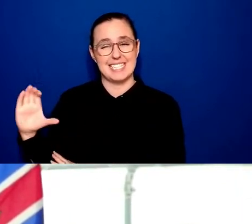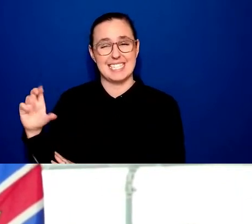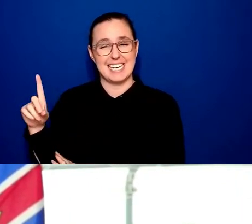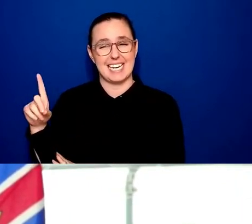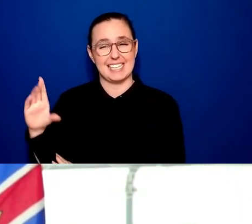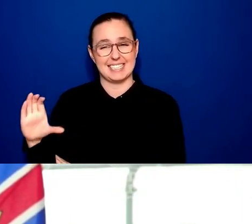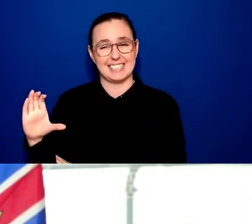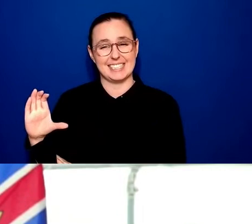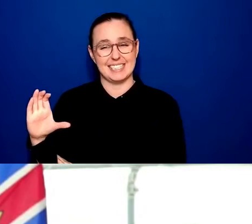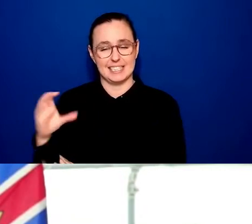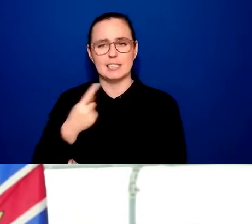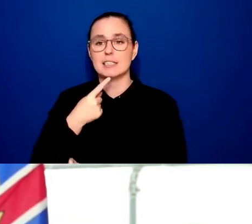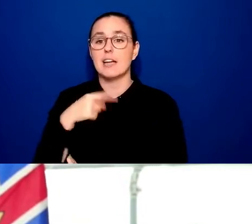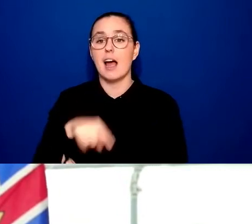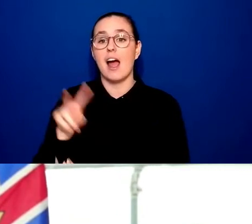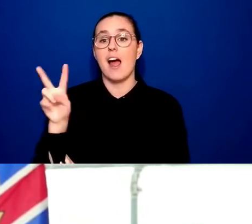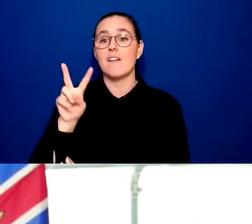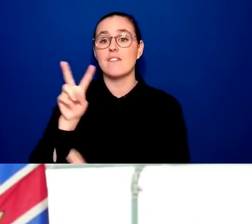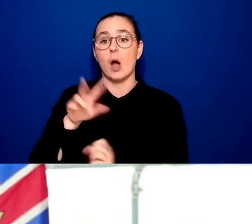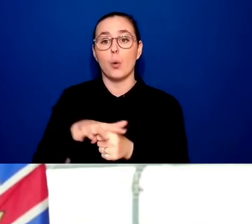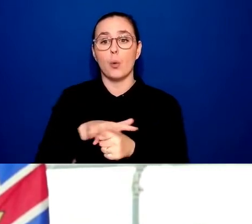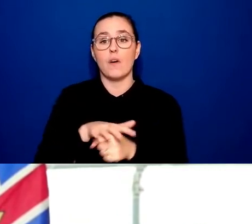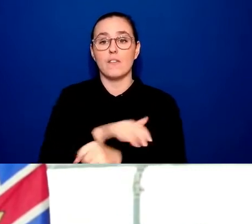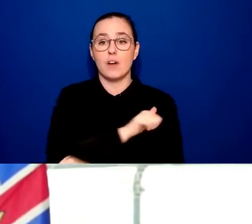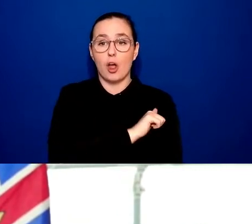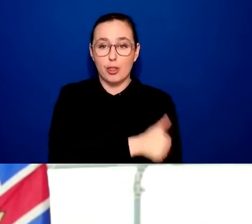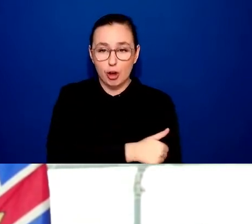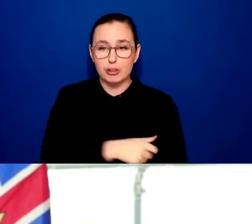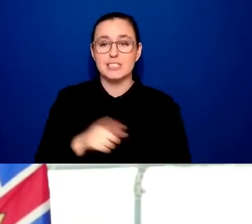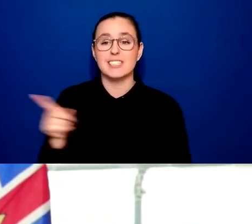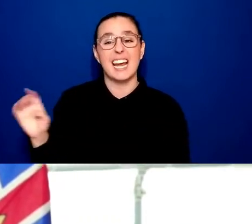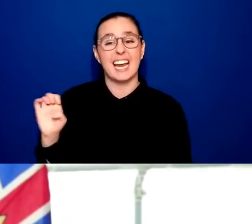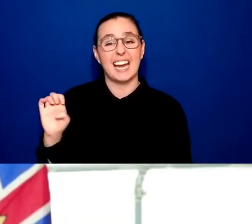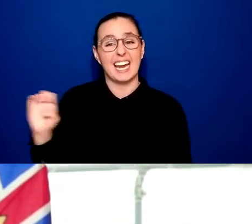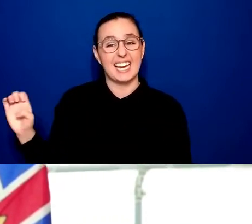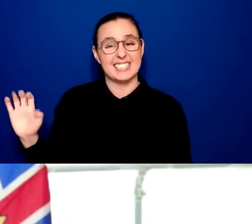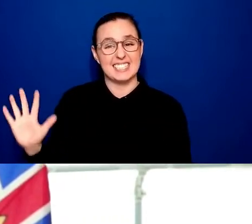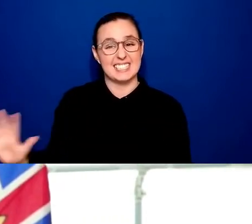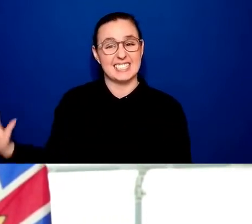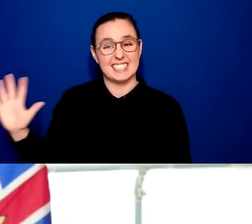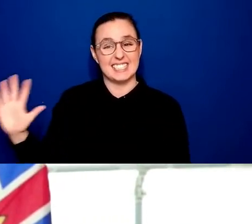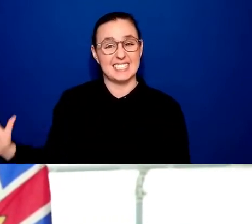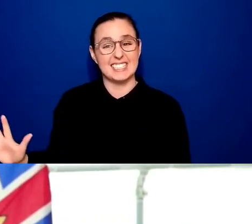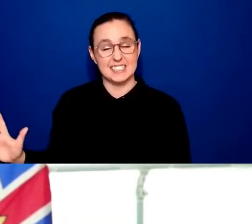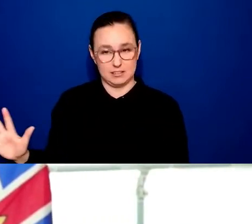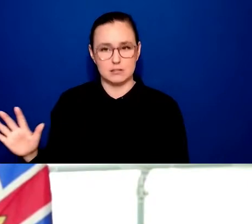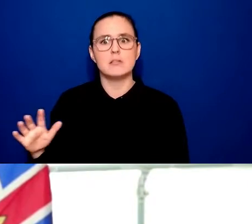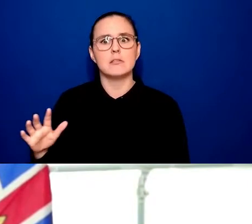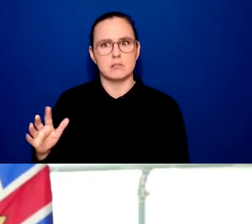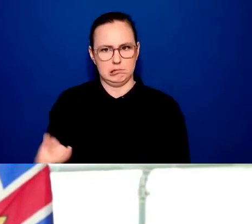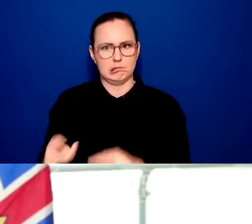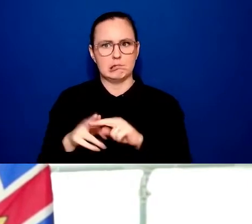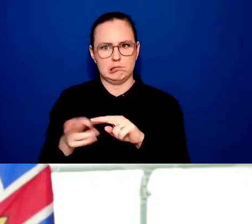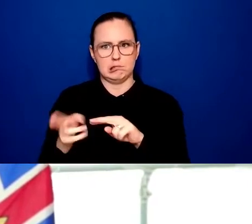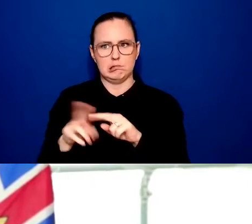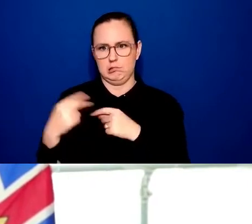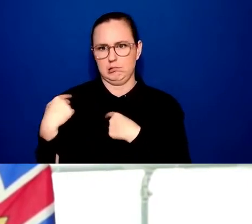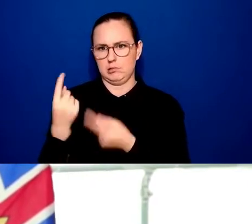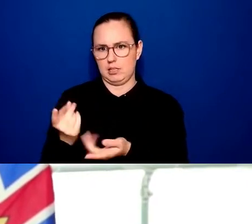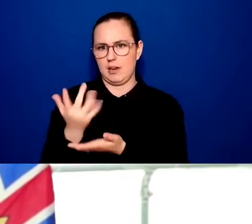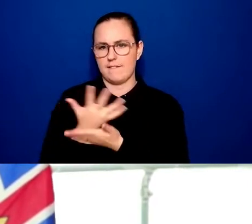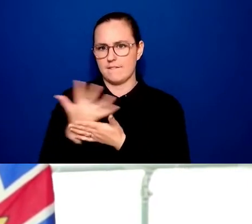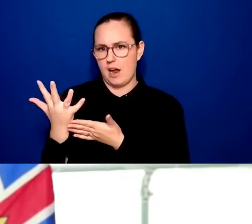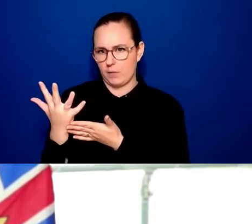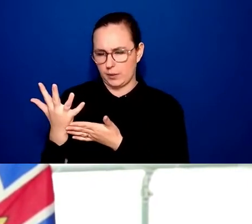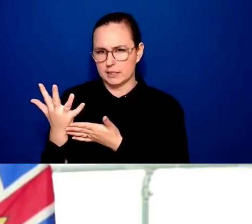Vancouver, the local health area, including the downtown east side, has had the highest rate of COVID cases for the past 5 weeks.